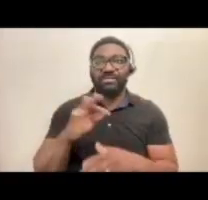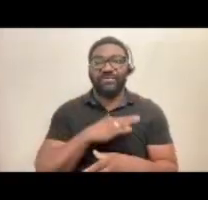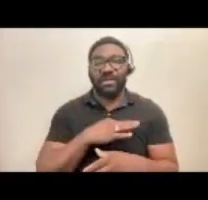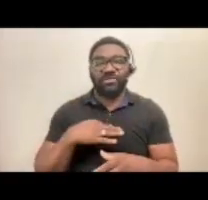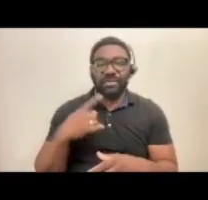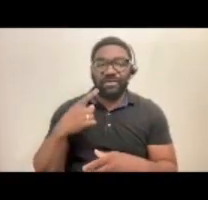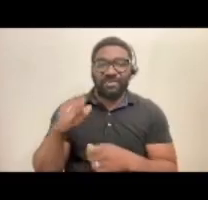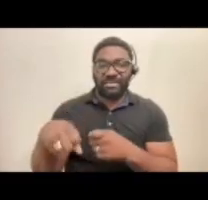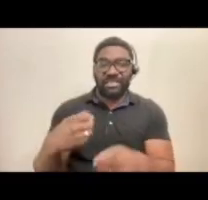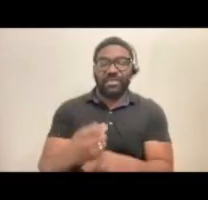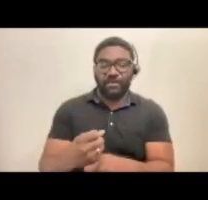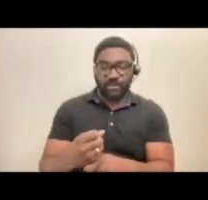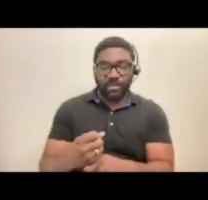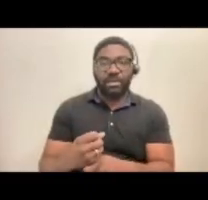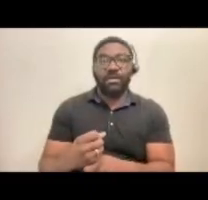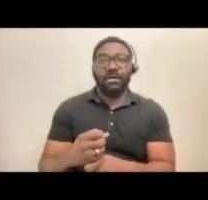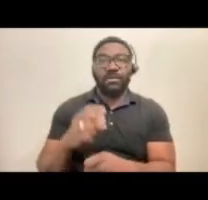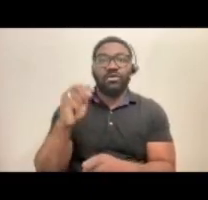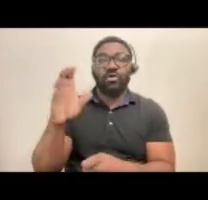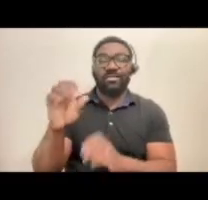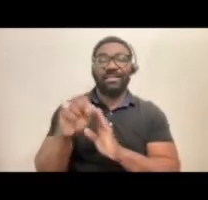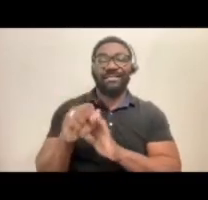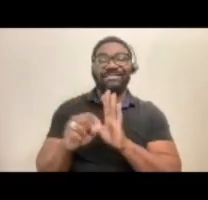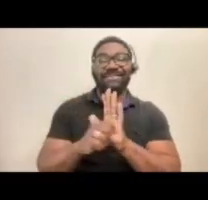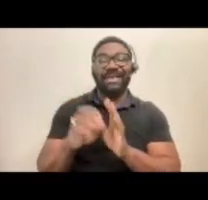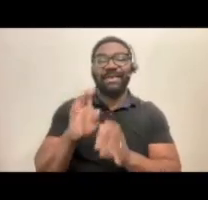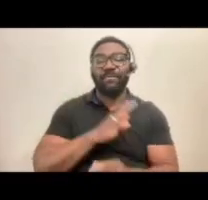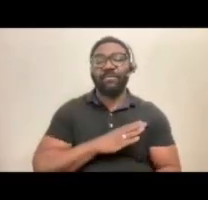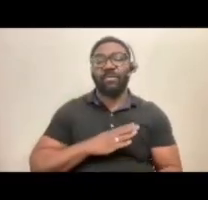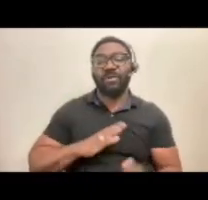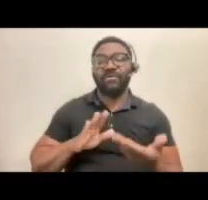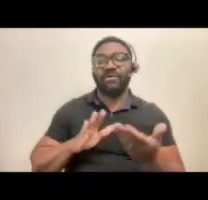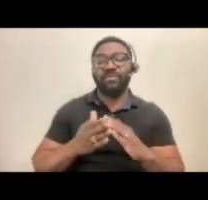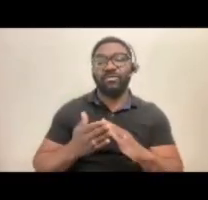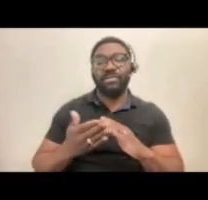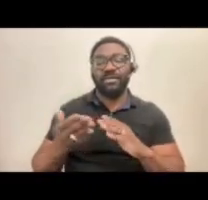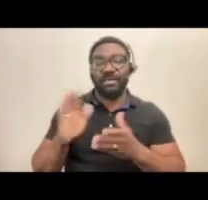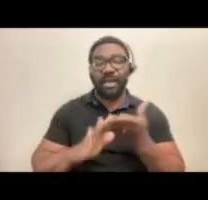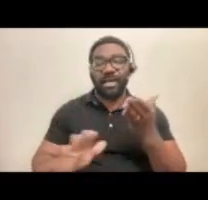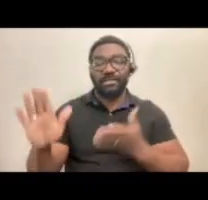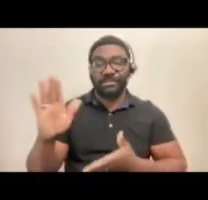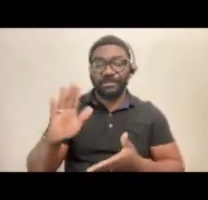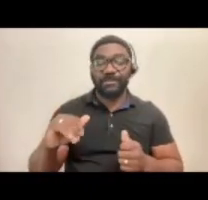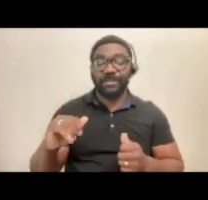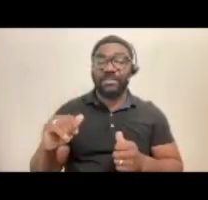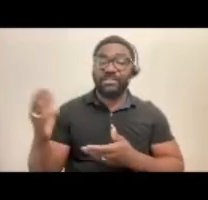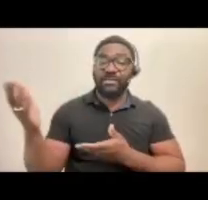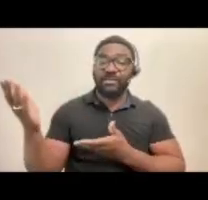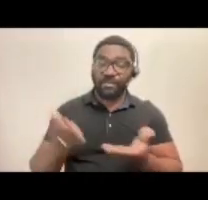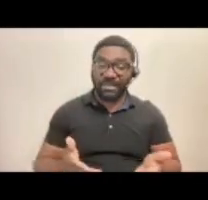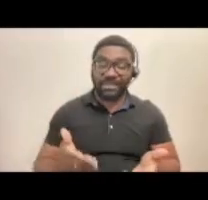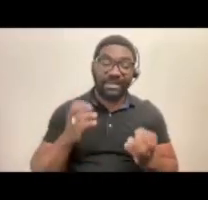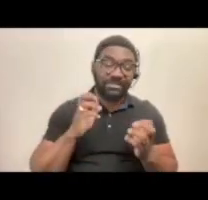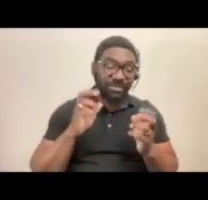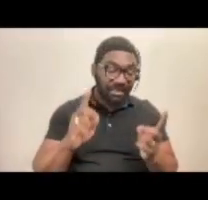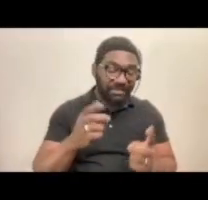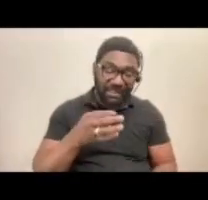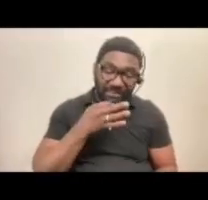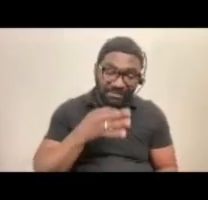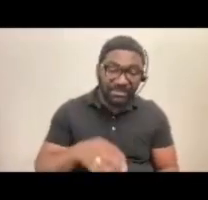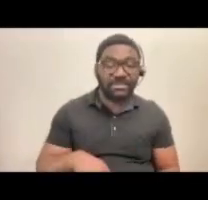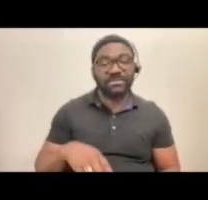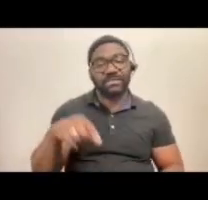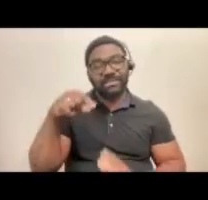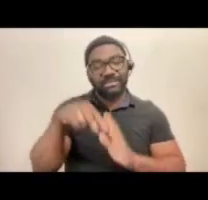Year by the North Carolina State Board of Community Colleges. She brings both educational expertise and a deep commitment to